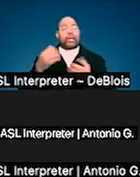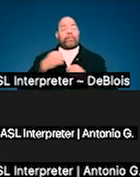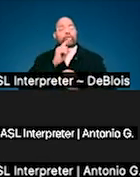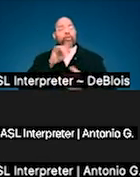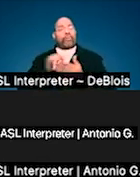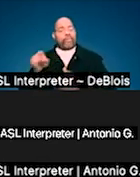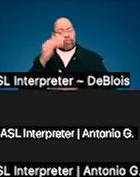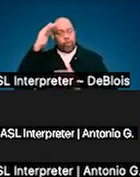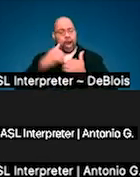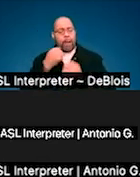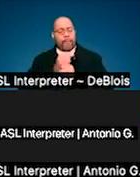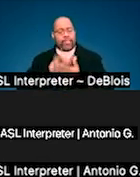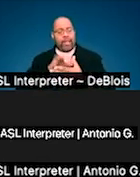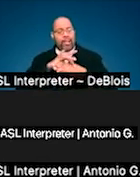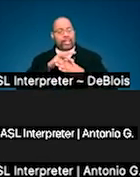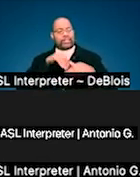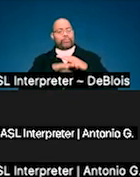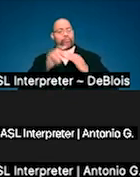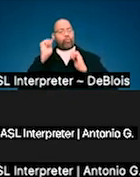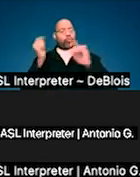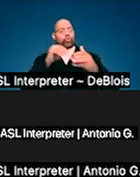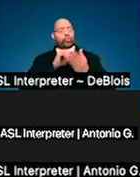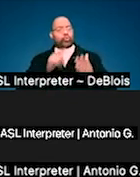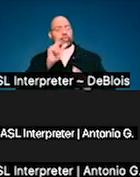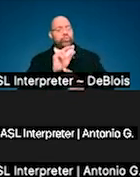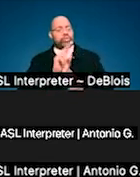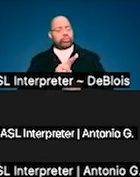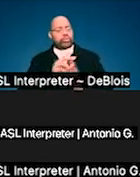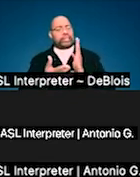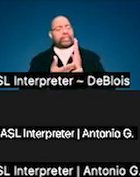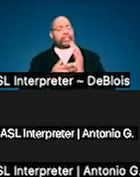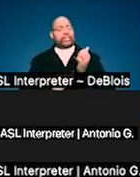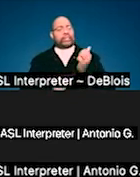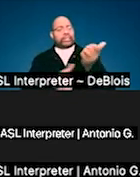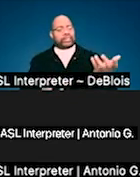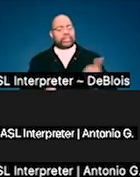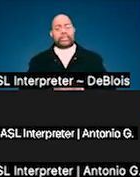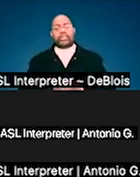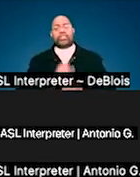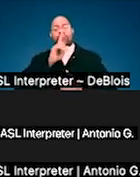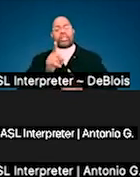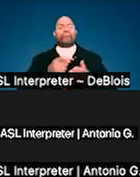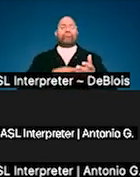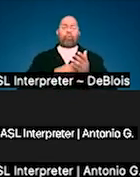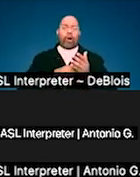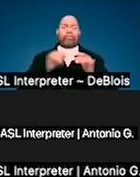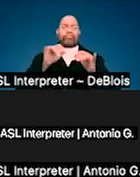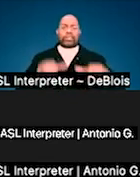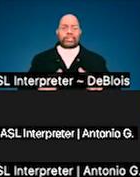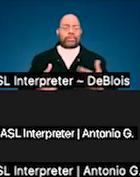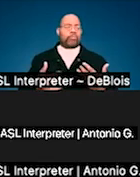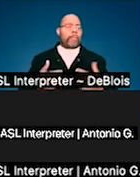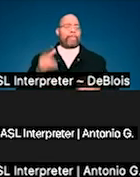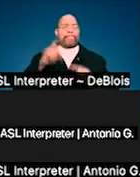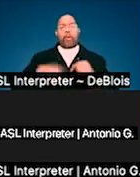they know how to make that content accessible for students who use assistive technology. So it really does require a system. It can't be on